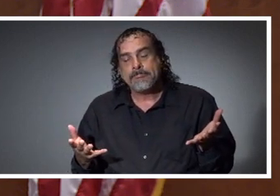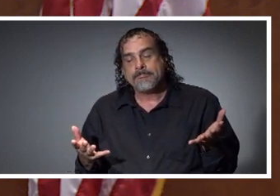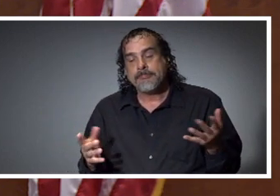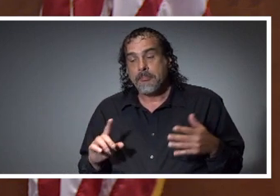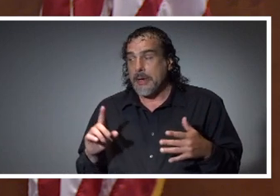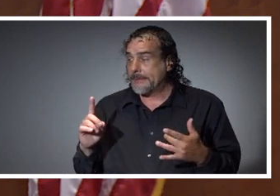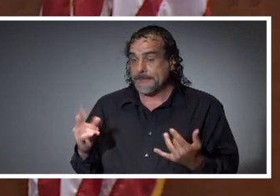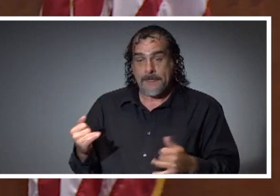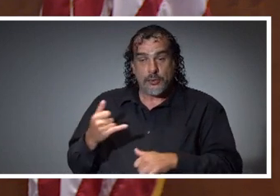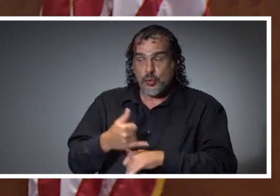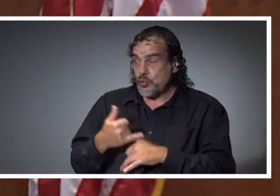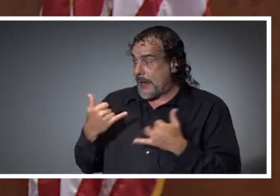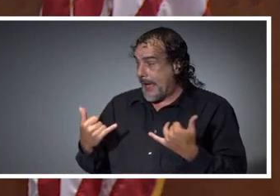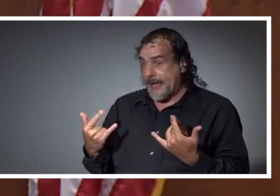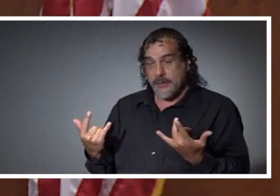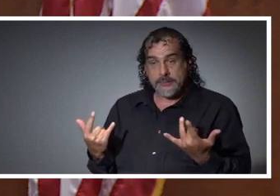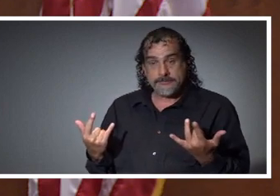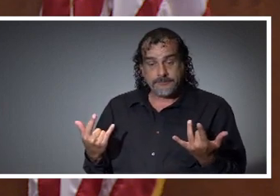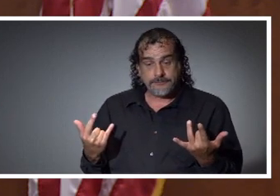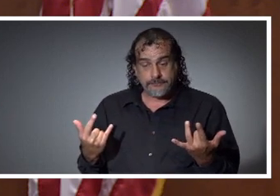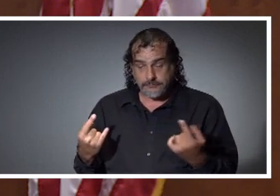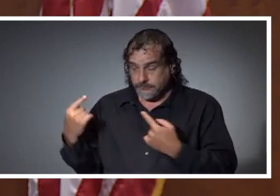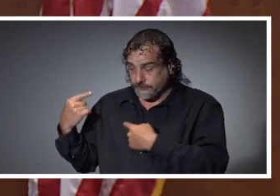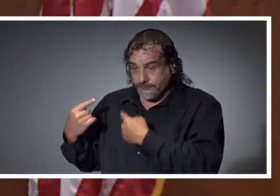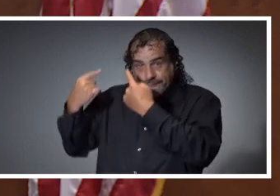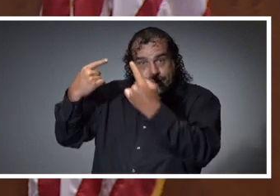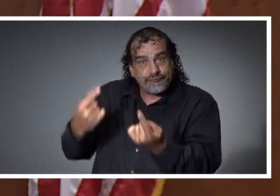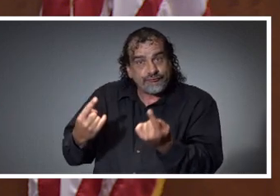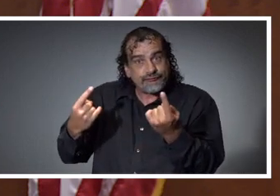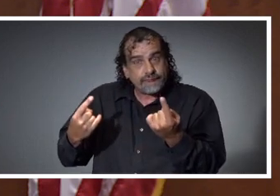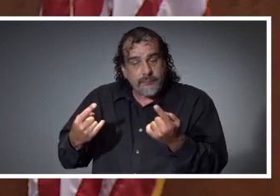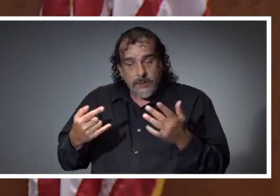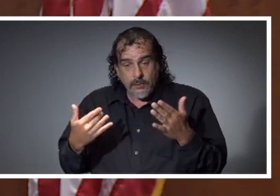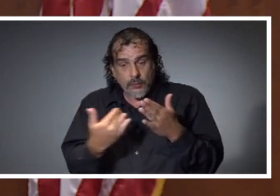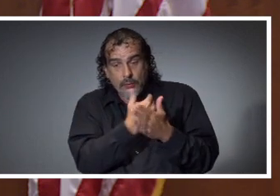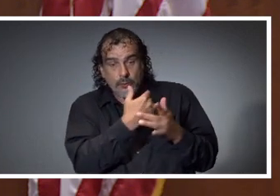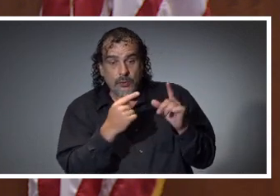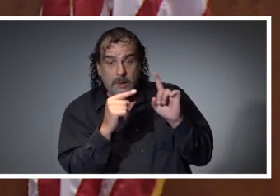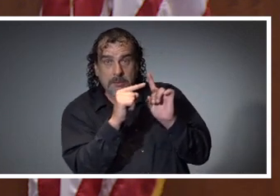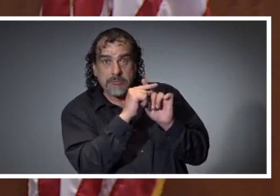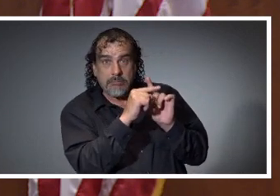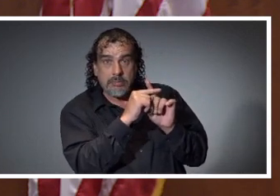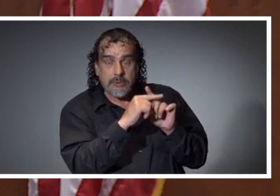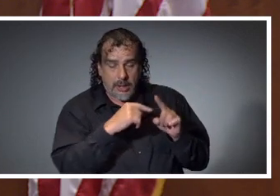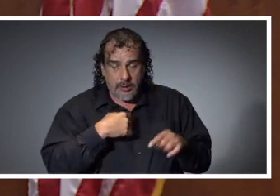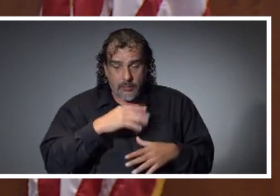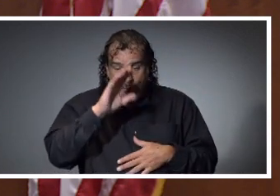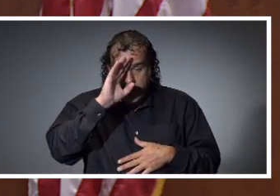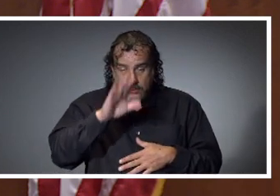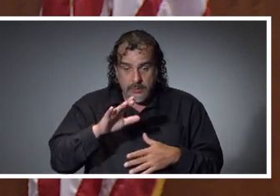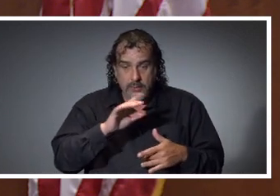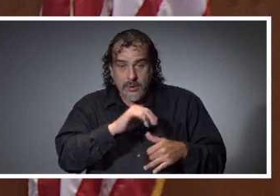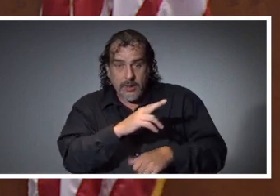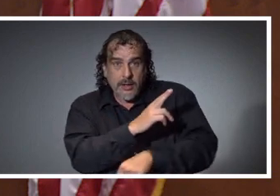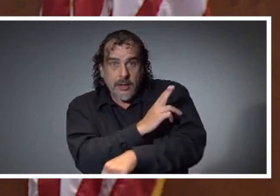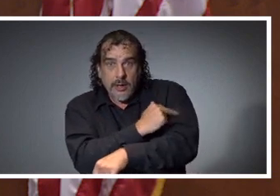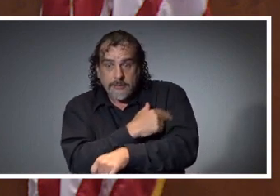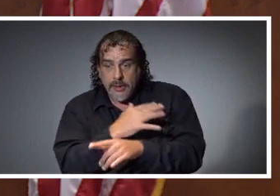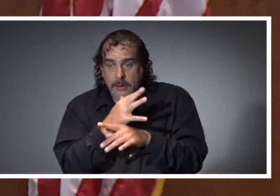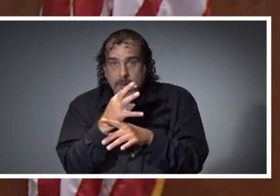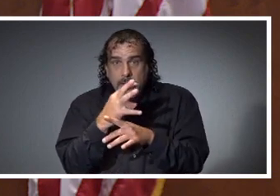today, based upon what we're seeing in terms of new cases, and we know that things like